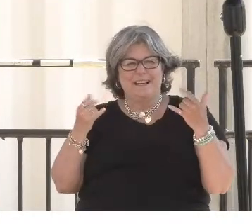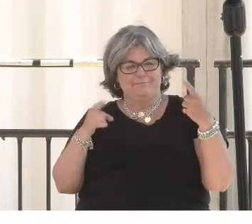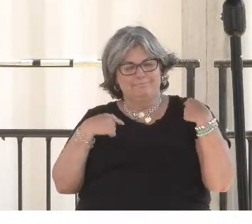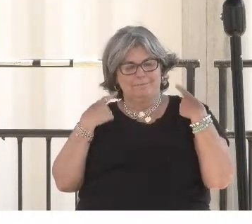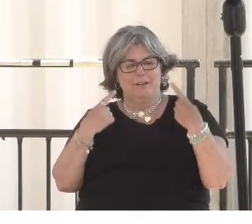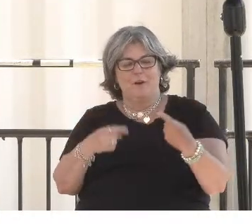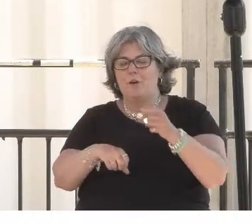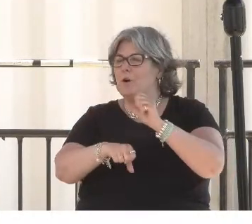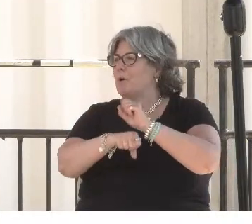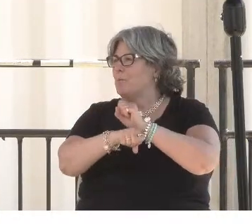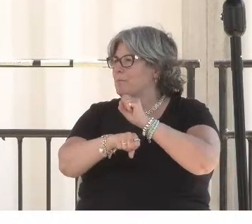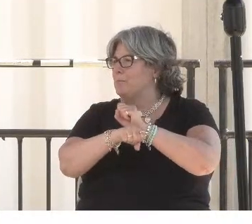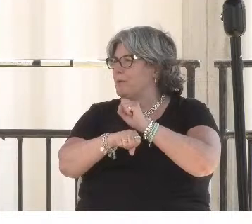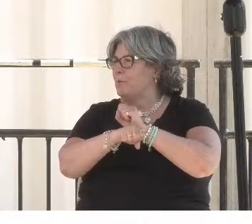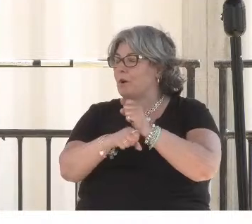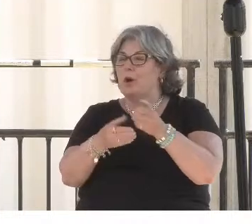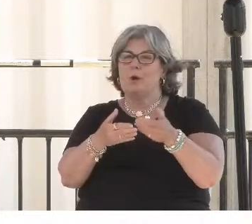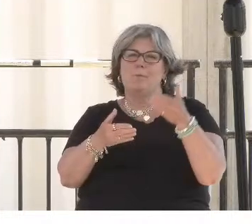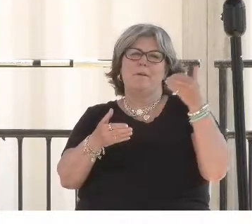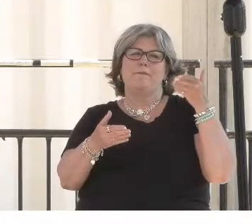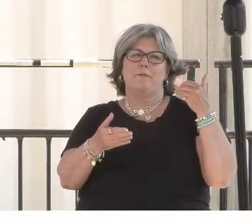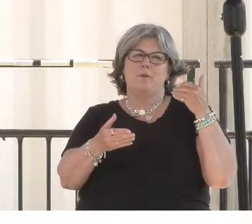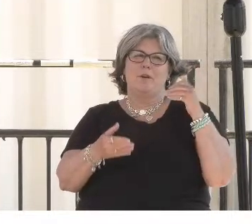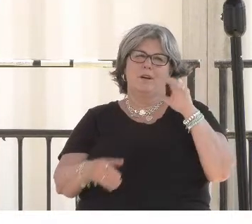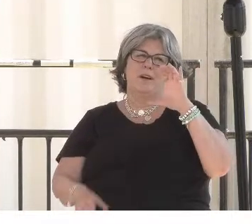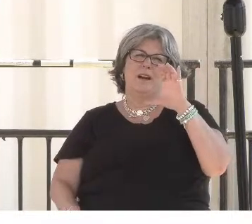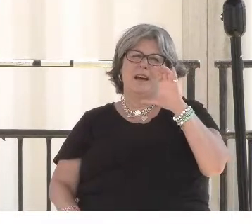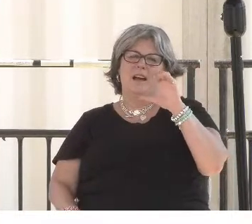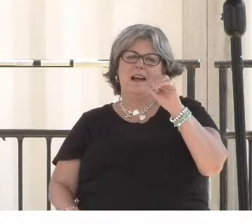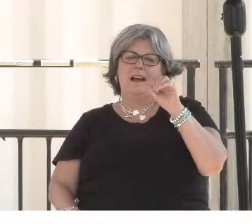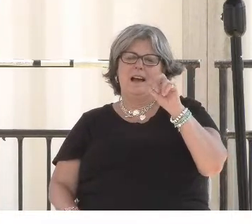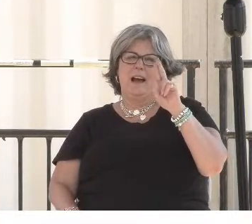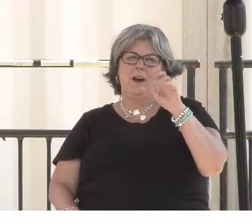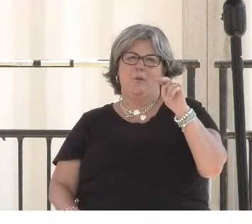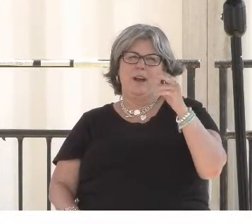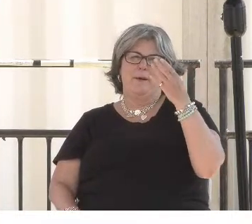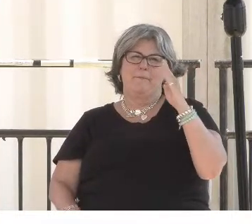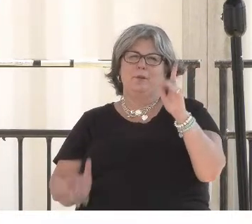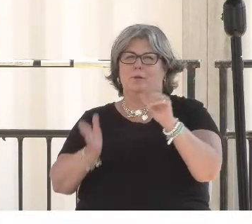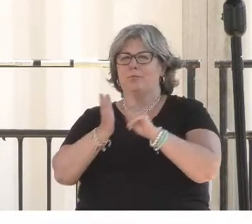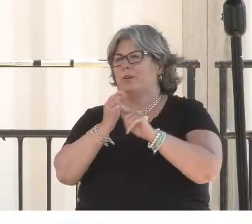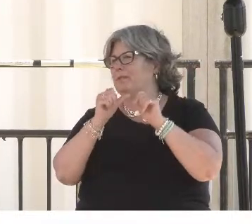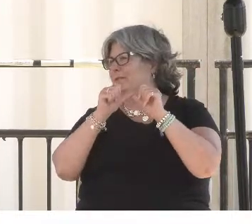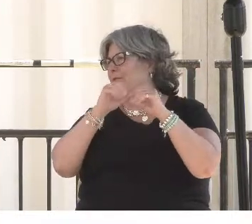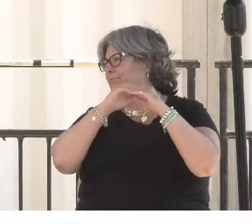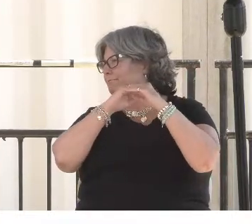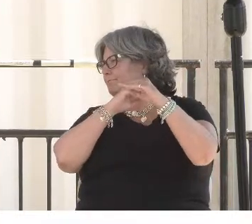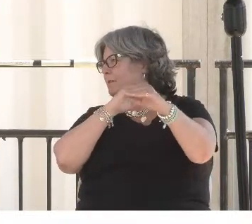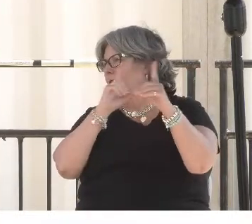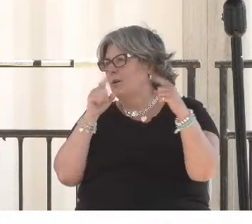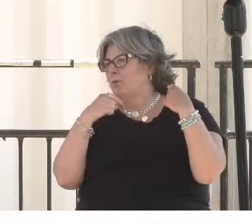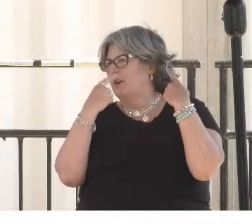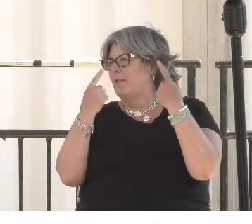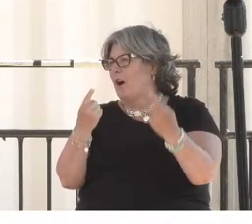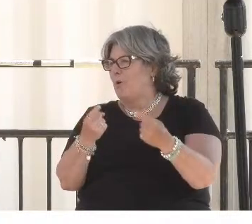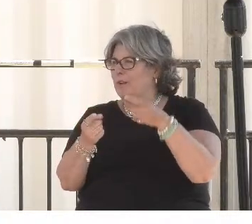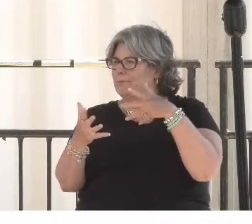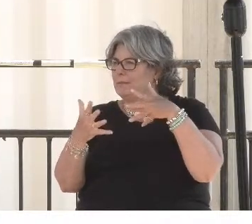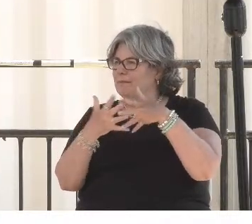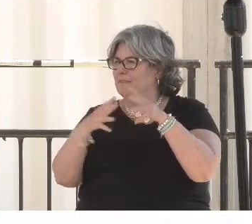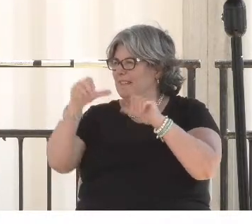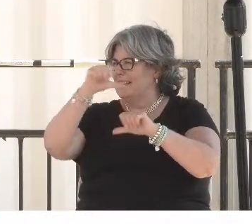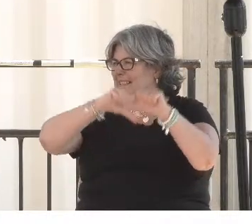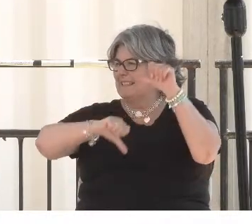working on, and before we had our carbon neutral strategy, we had a blueprint for sustainability. So we've always been grounded in